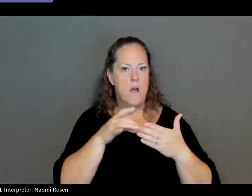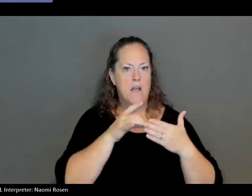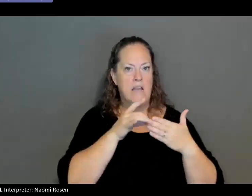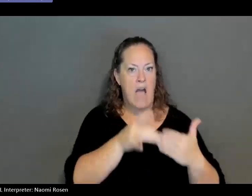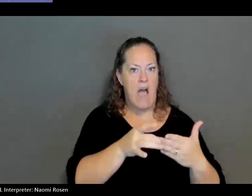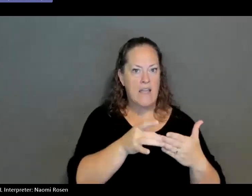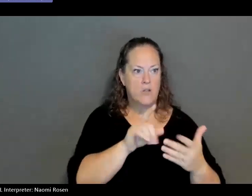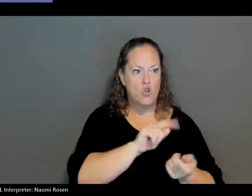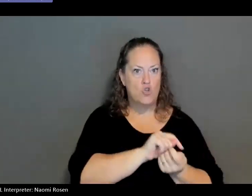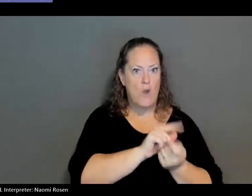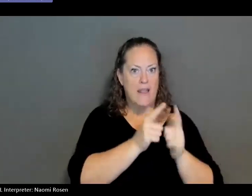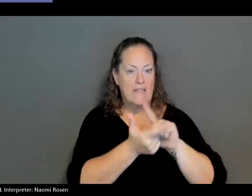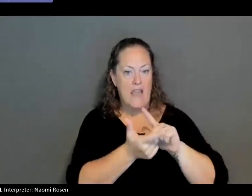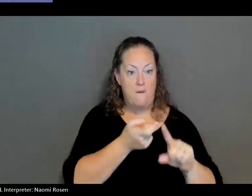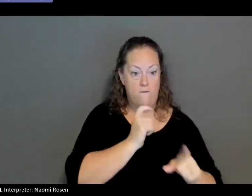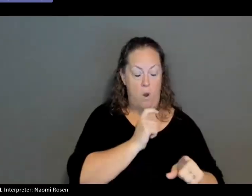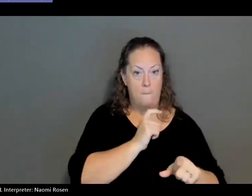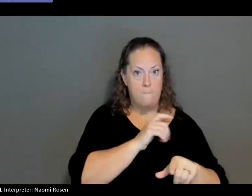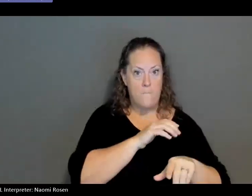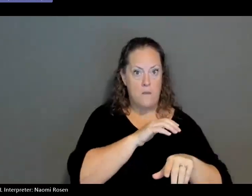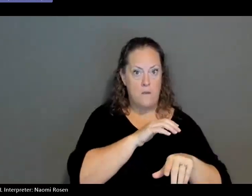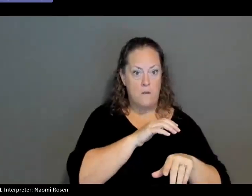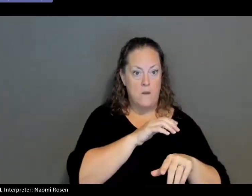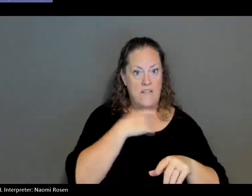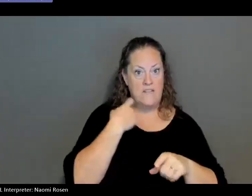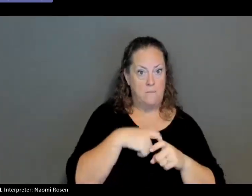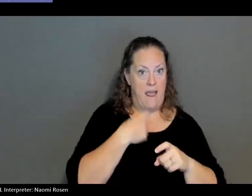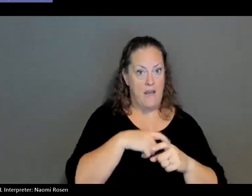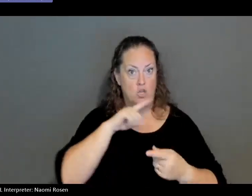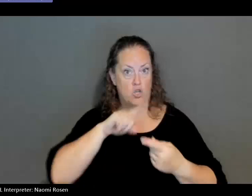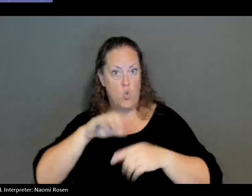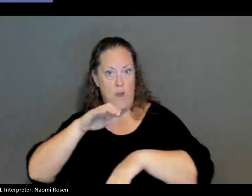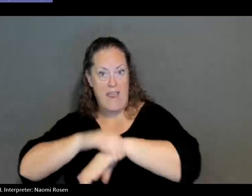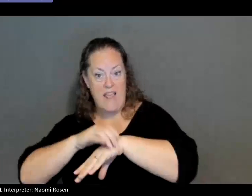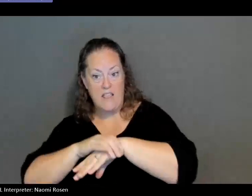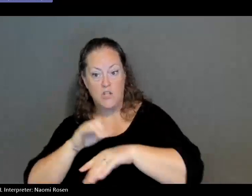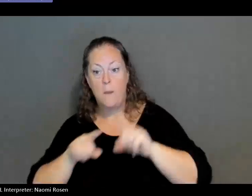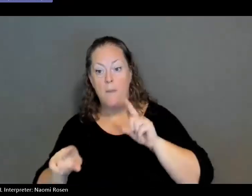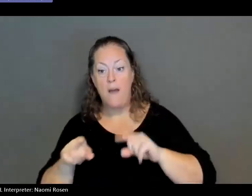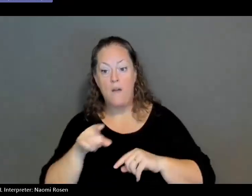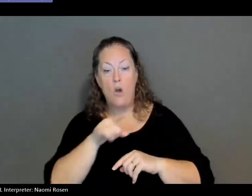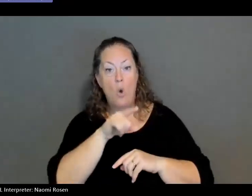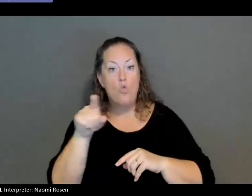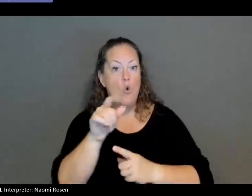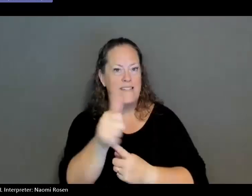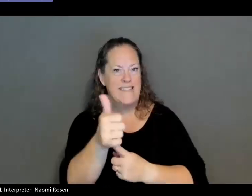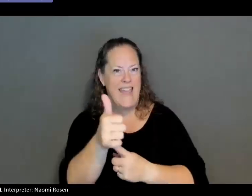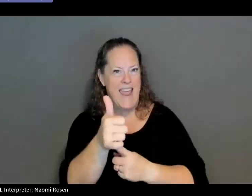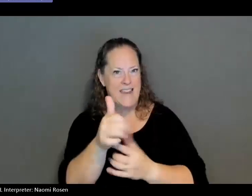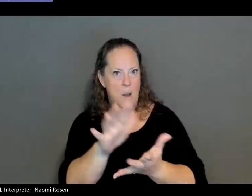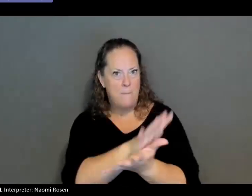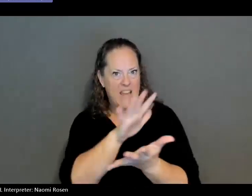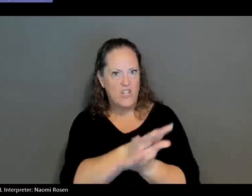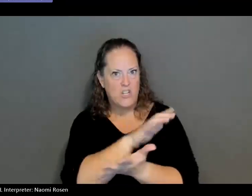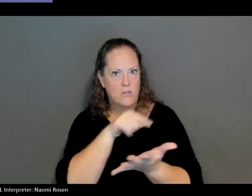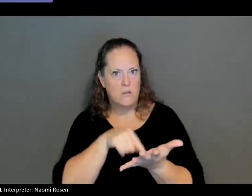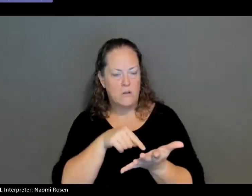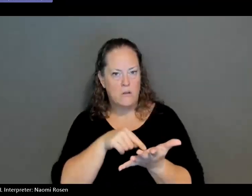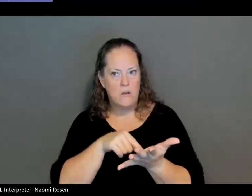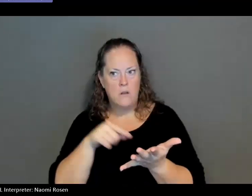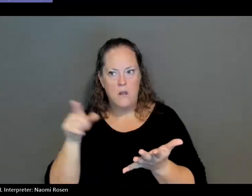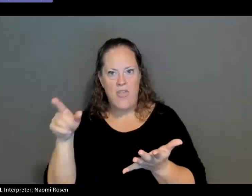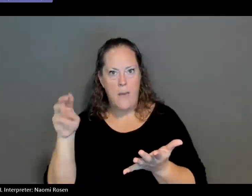versions. But those 10 sectoral guides that Silmarie described are